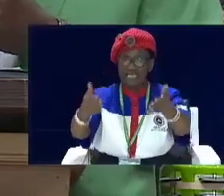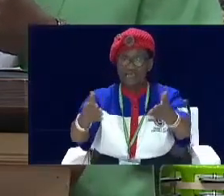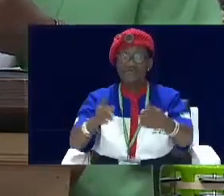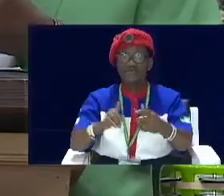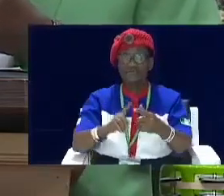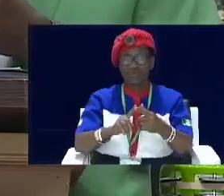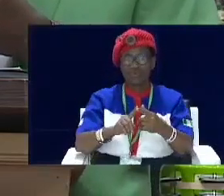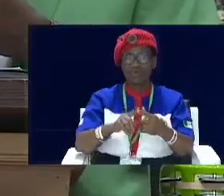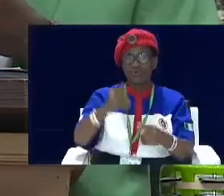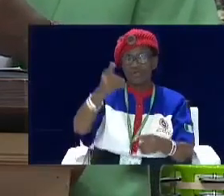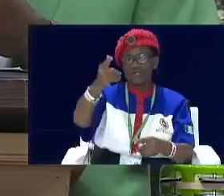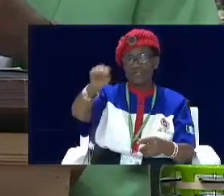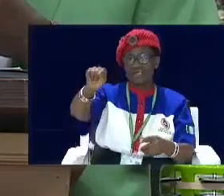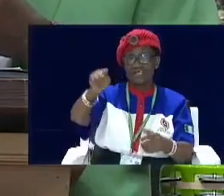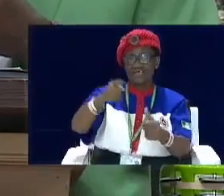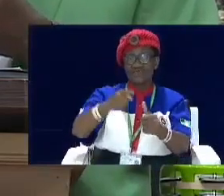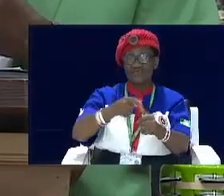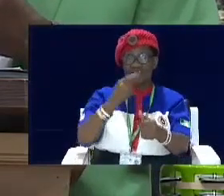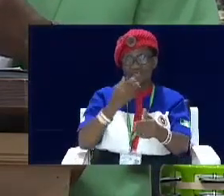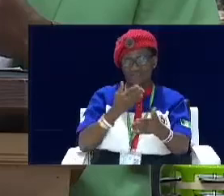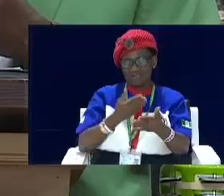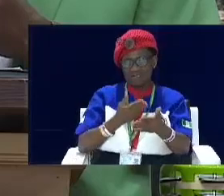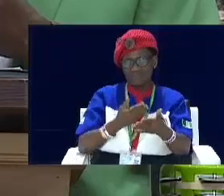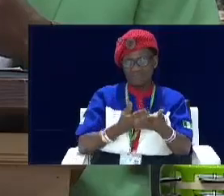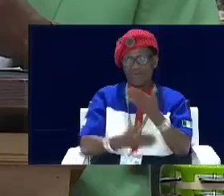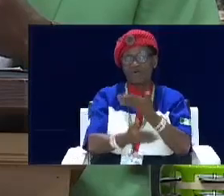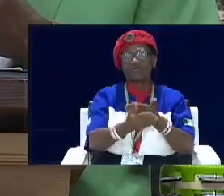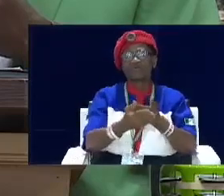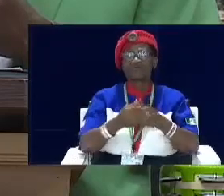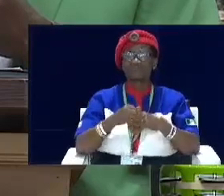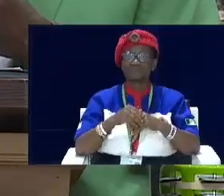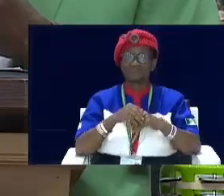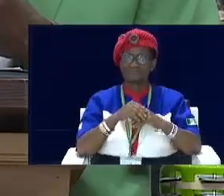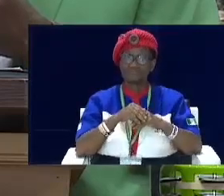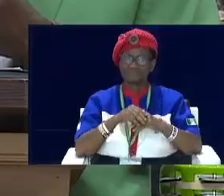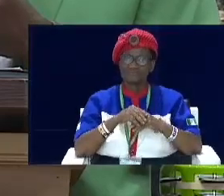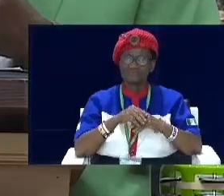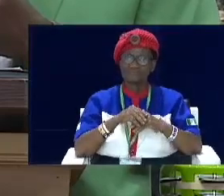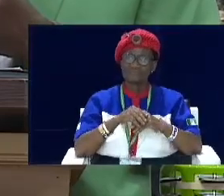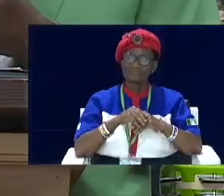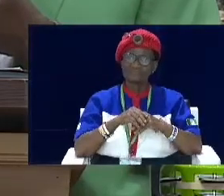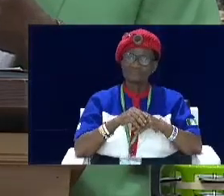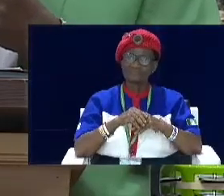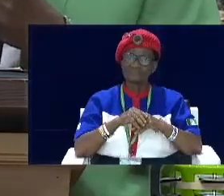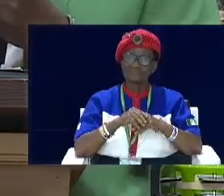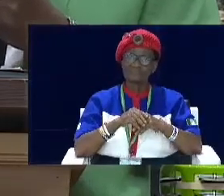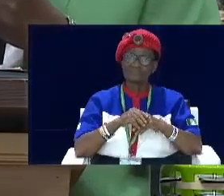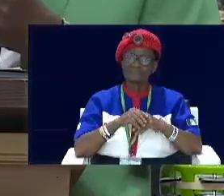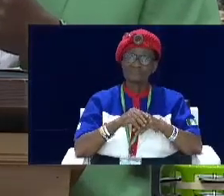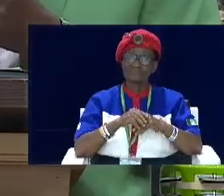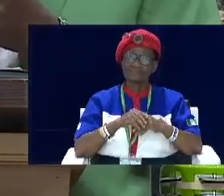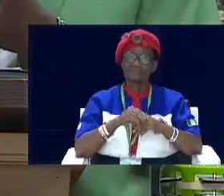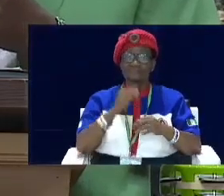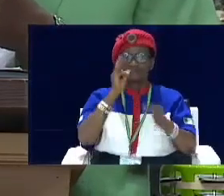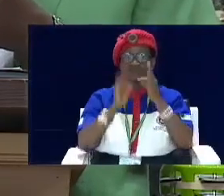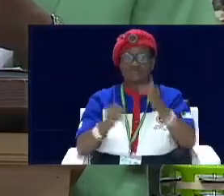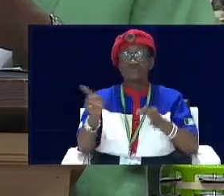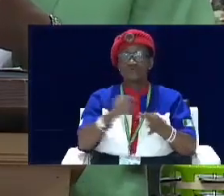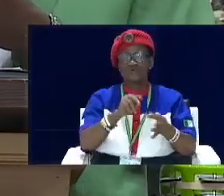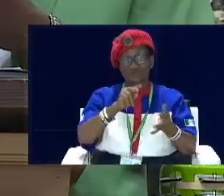je ohun ti ogun ti baba ma fun akobi omo. If you read Deuteronomy